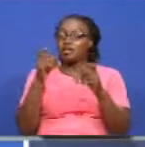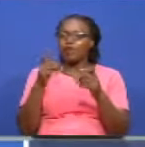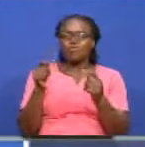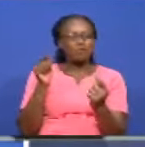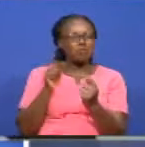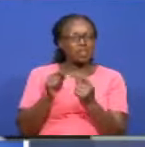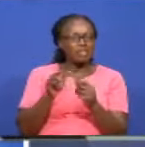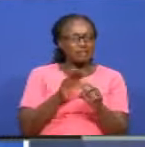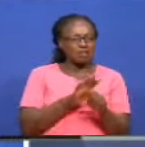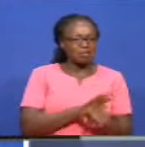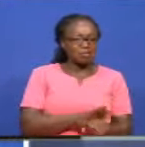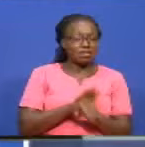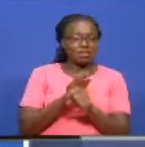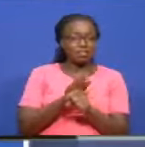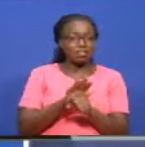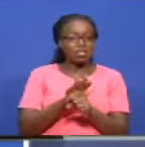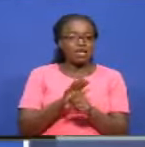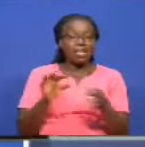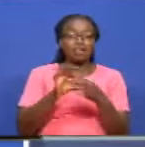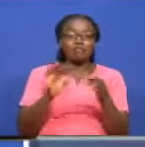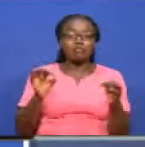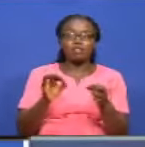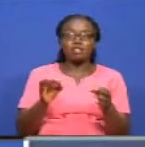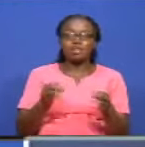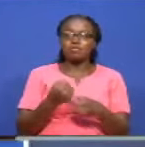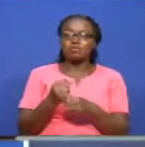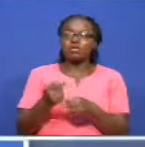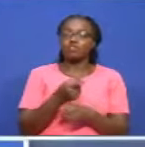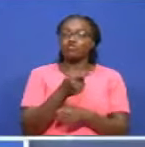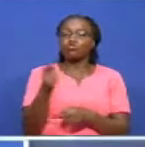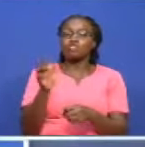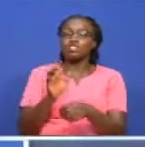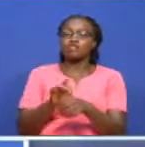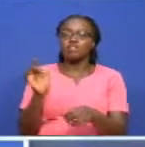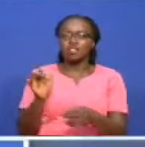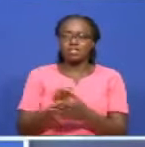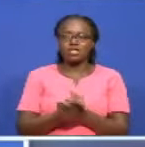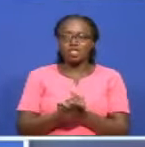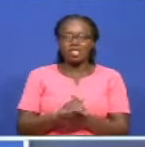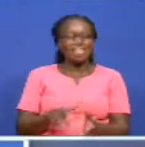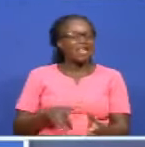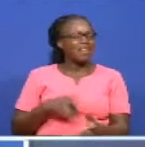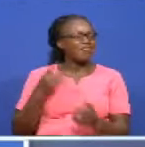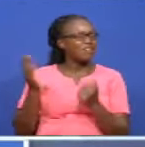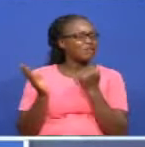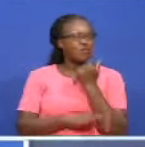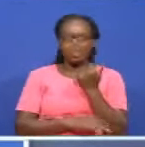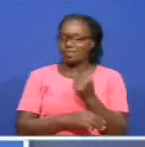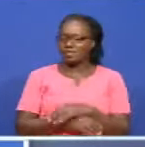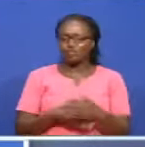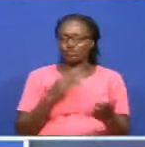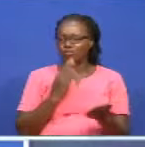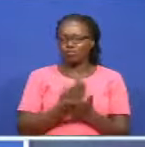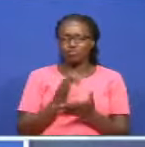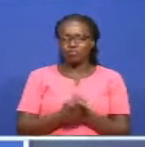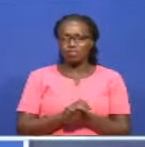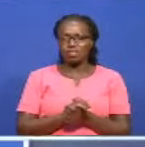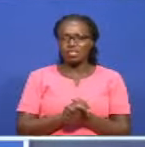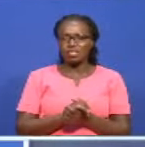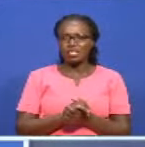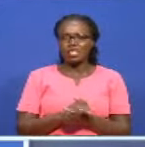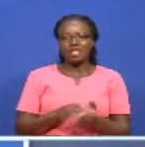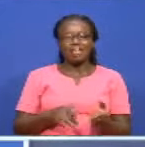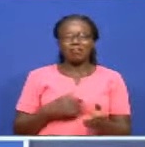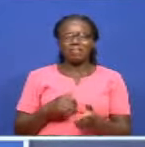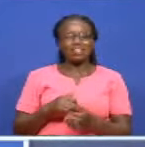agony this contagion has subjected those infected. I feel bad. I feel like I'm not going to be